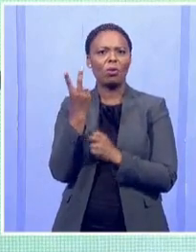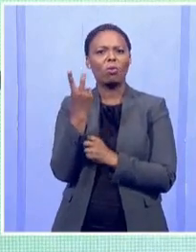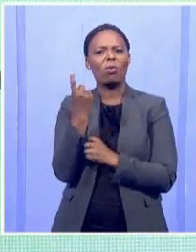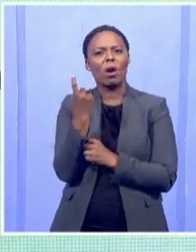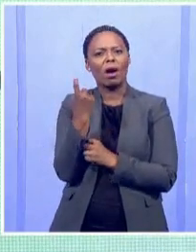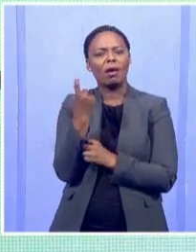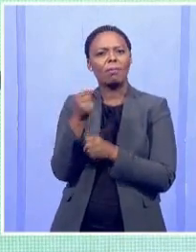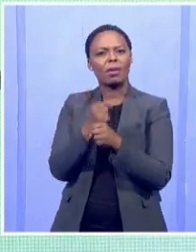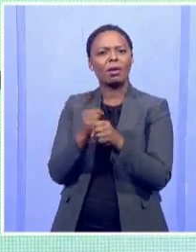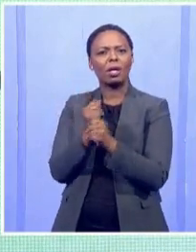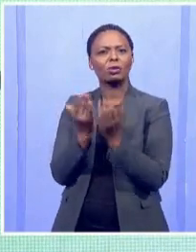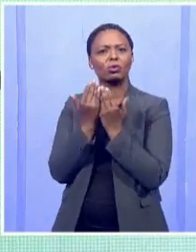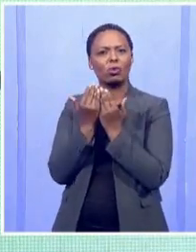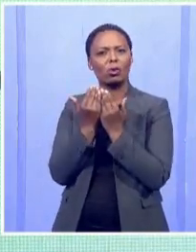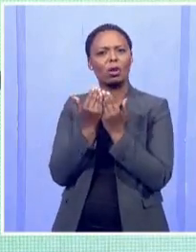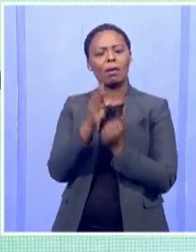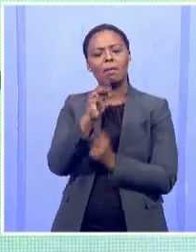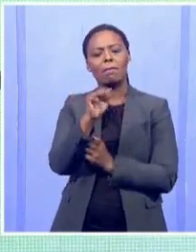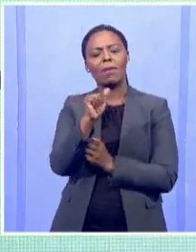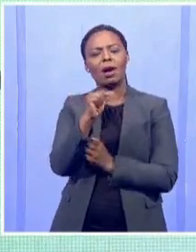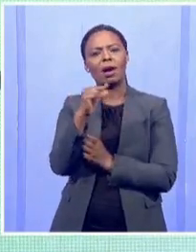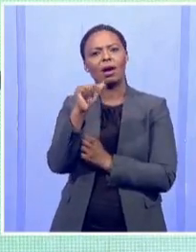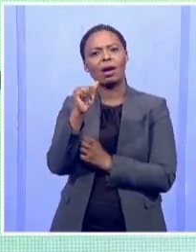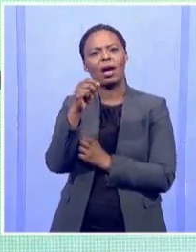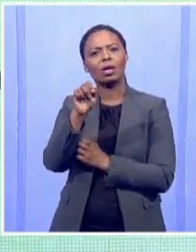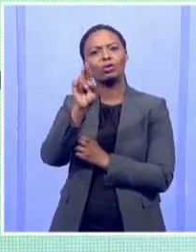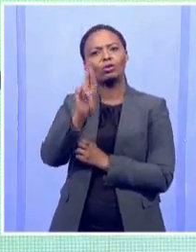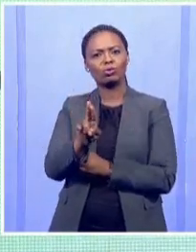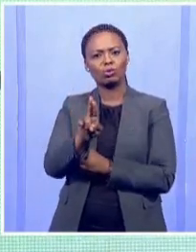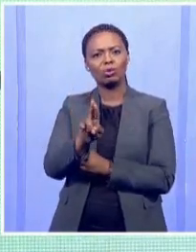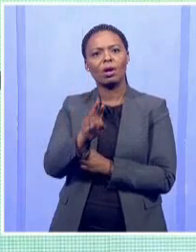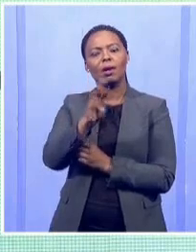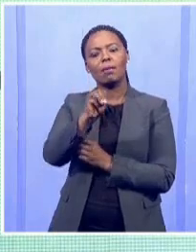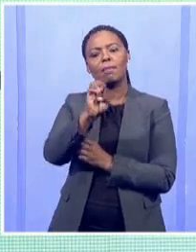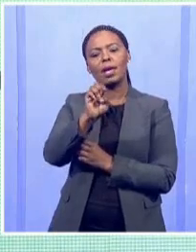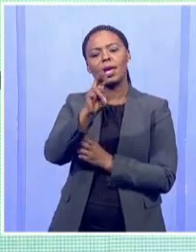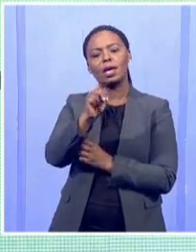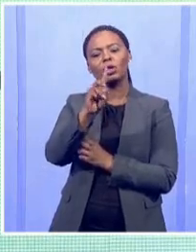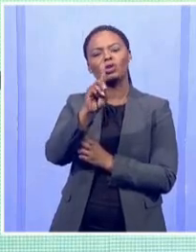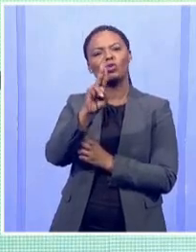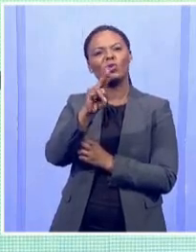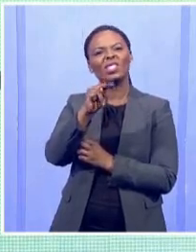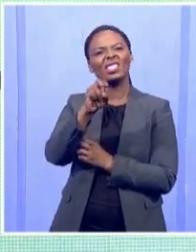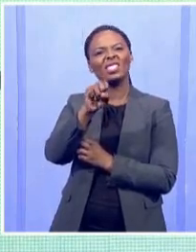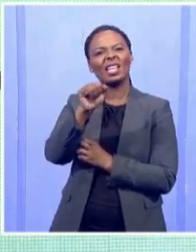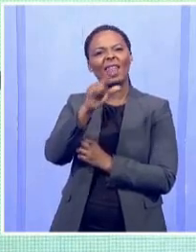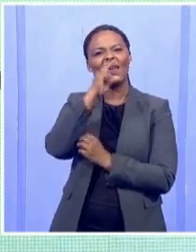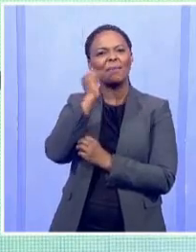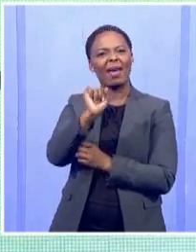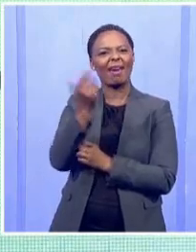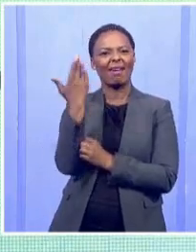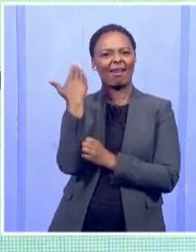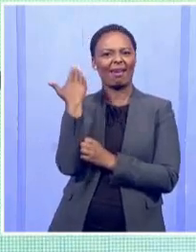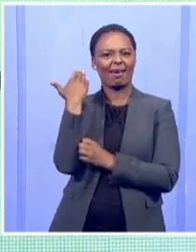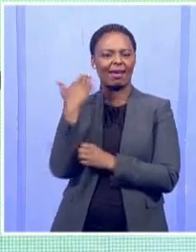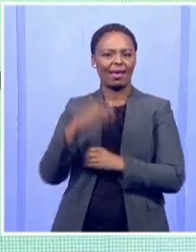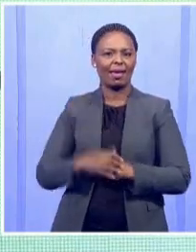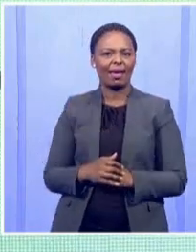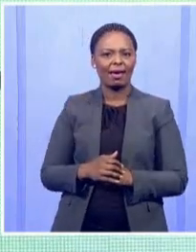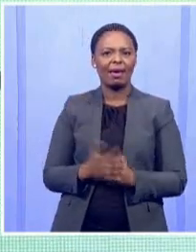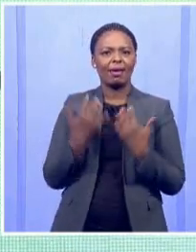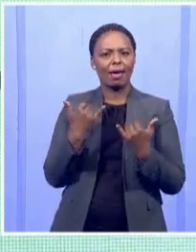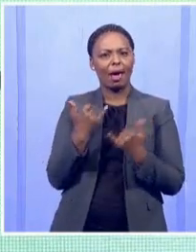the Sfakomahatu, previously Medusa, in some reconfiguration was